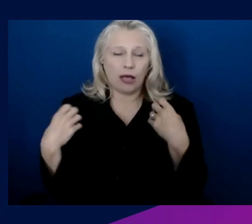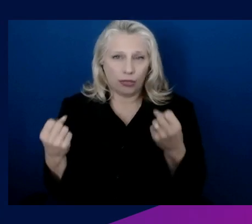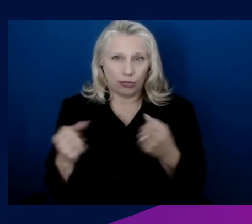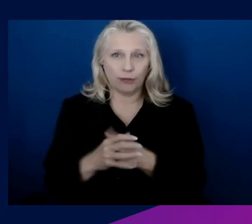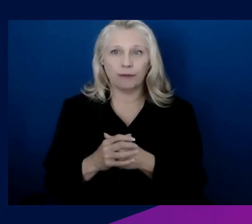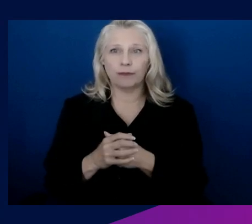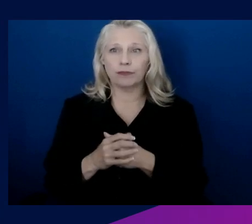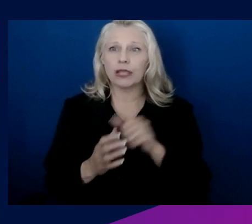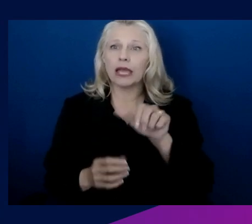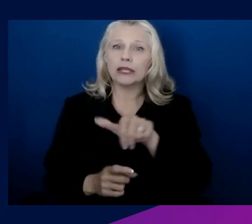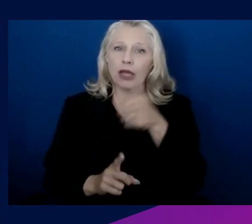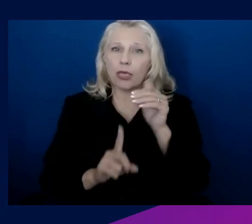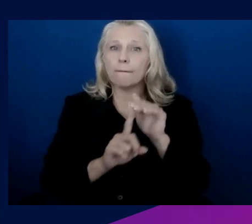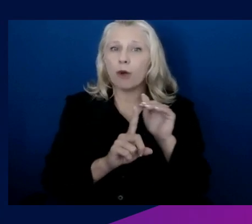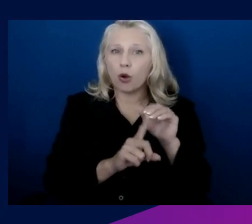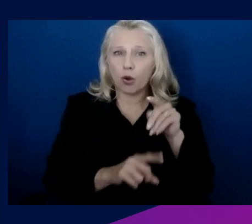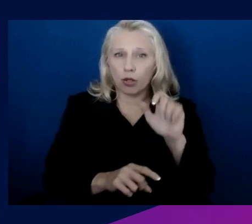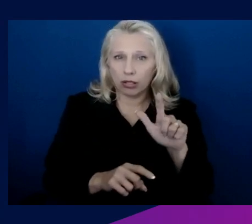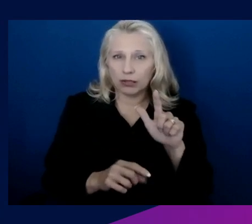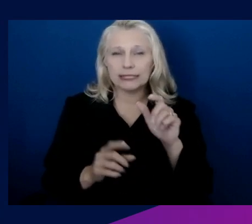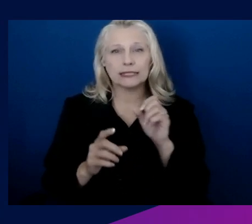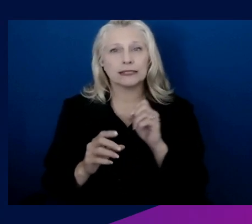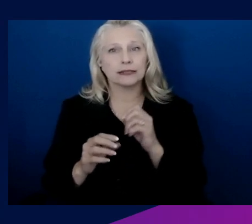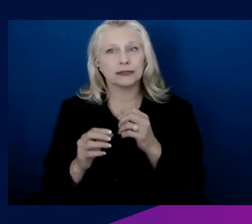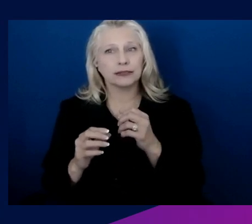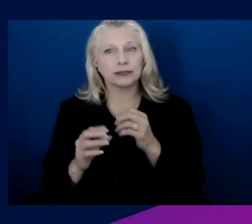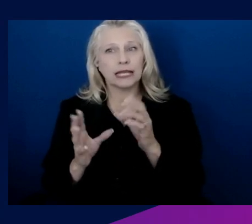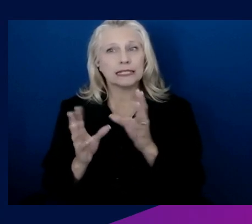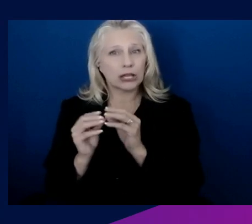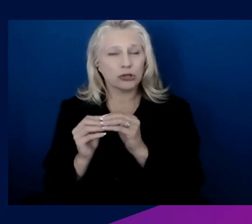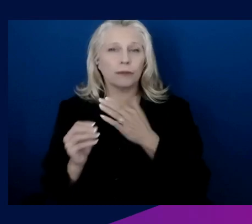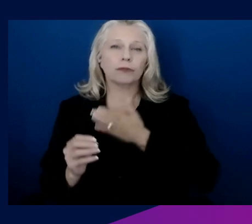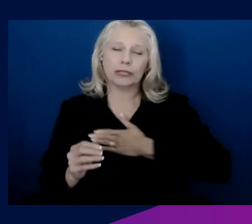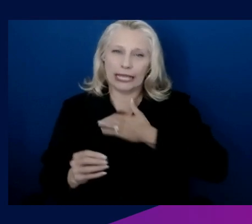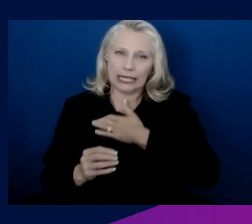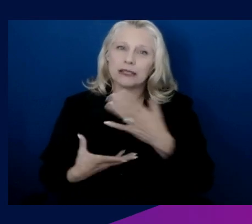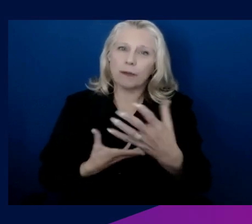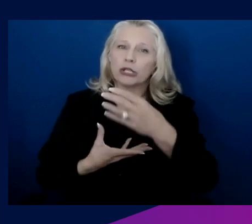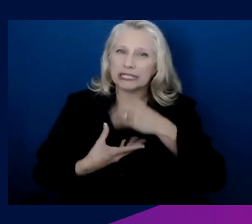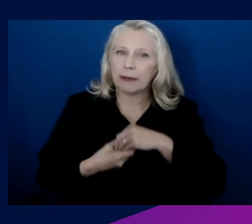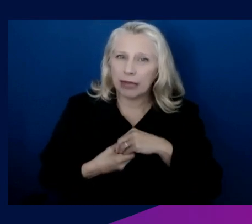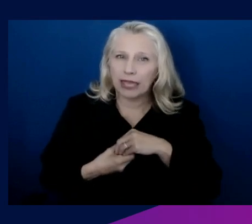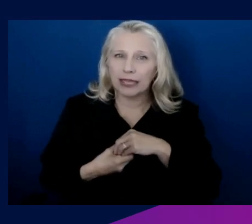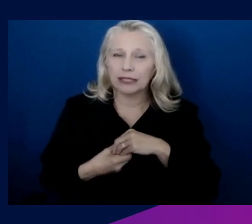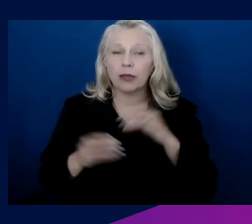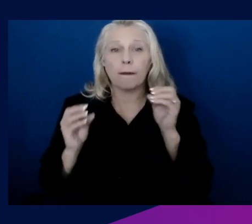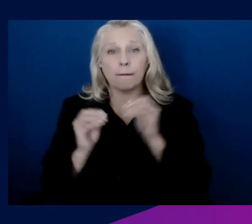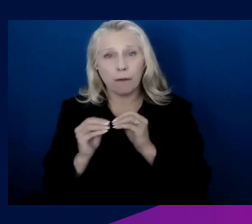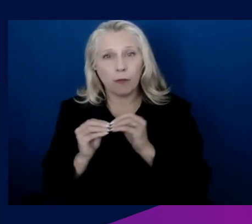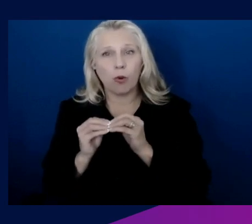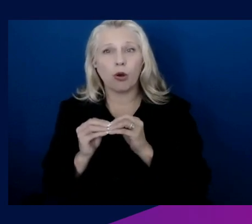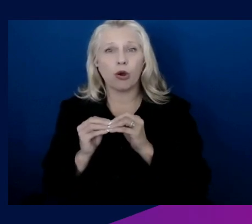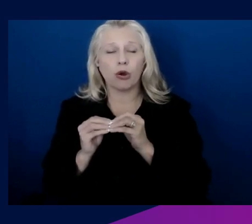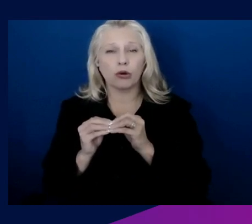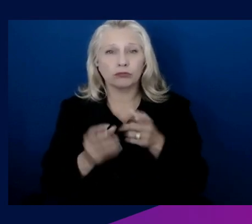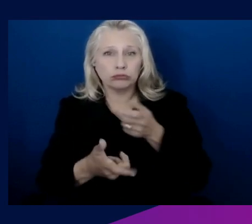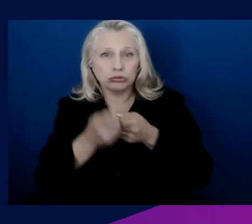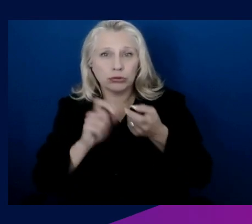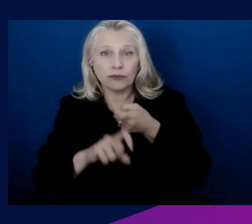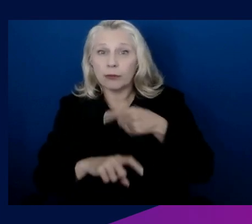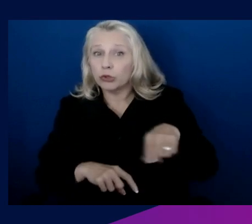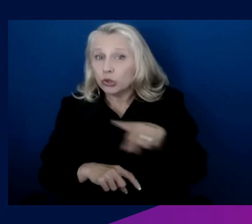please, we encourage you to participate in this polling question, because the more that we get from you, the more